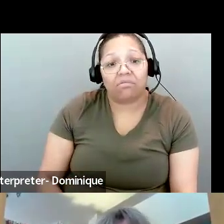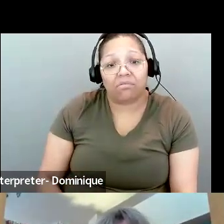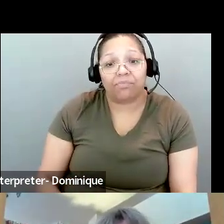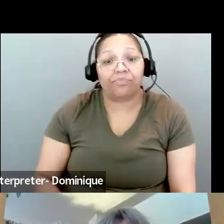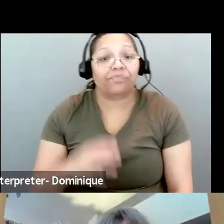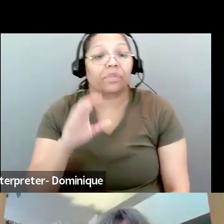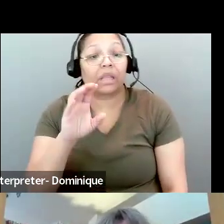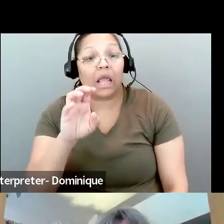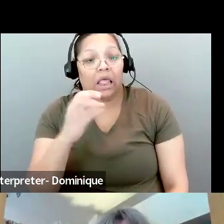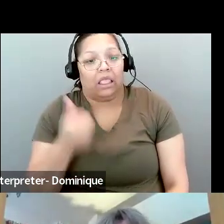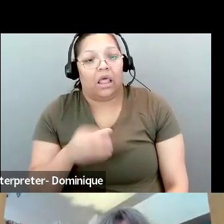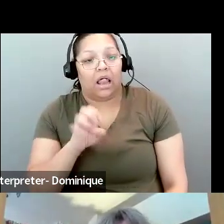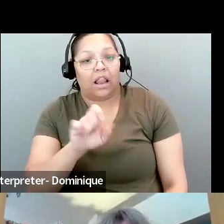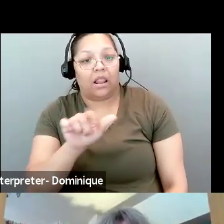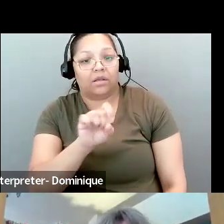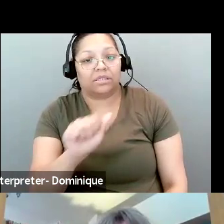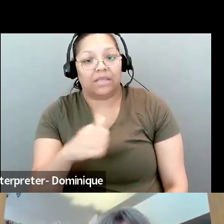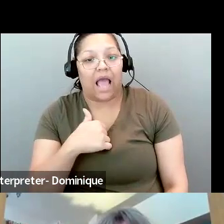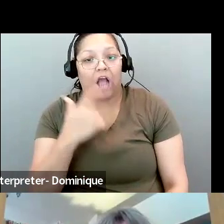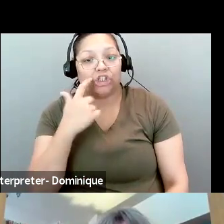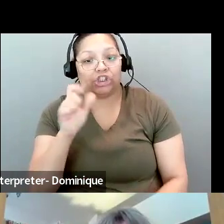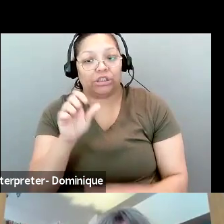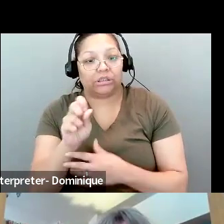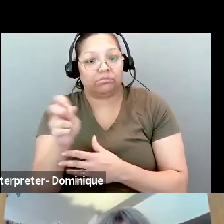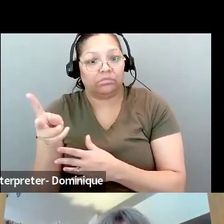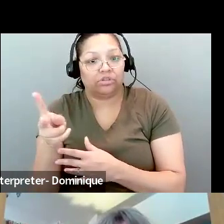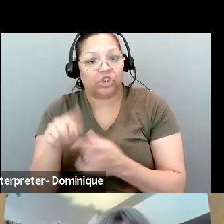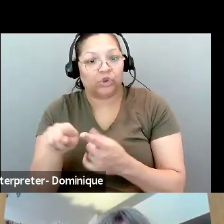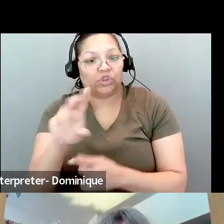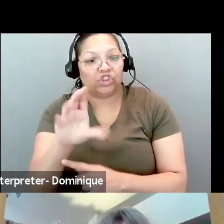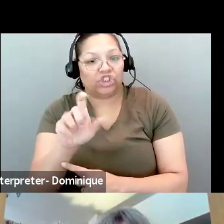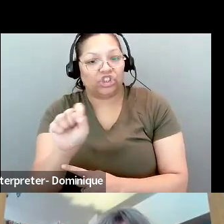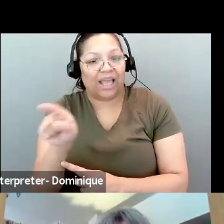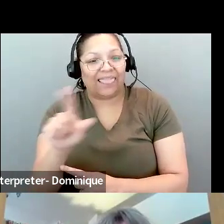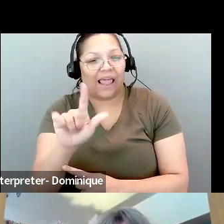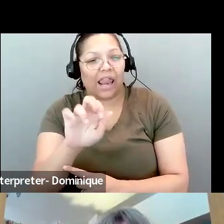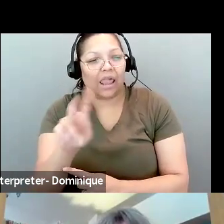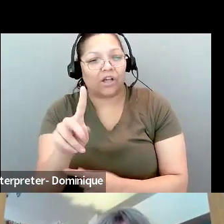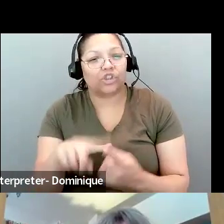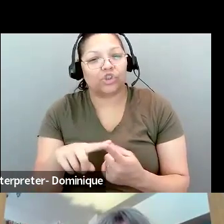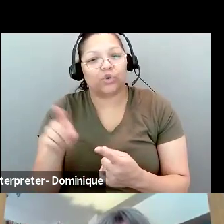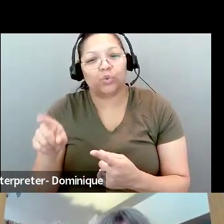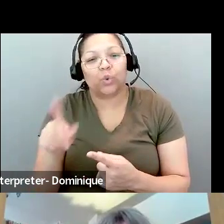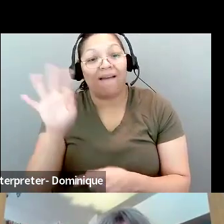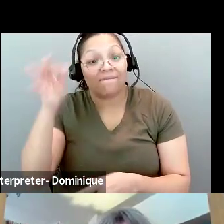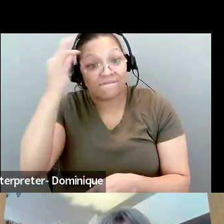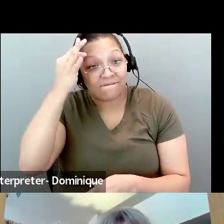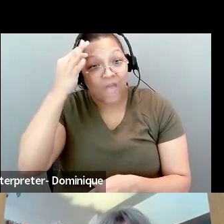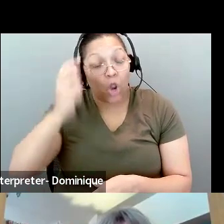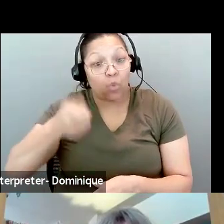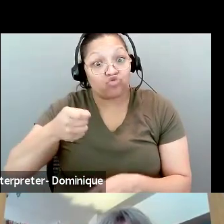And this is a list I did just drop in the chat. A link to a federal